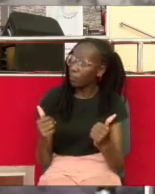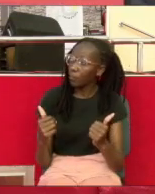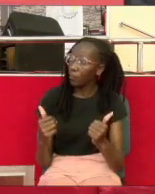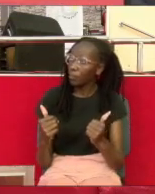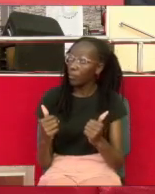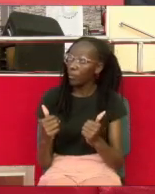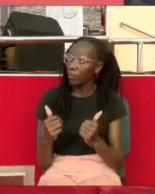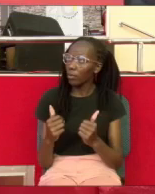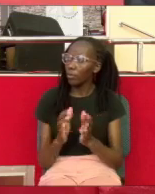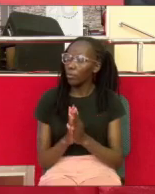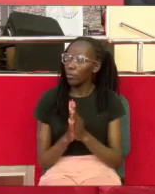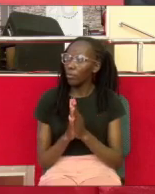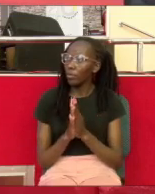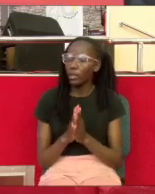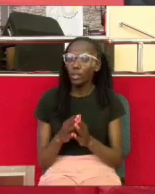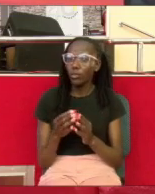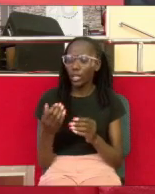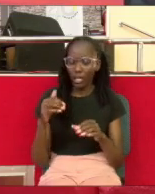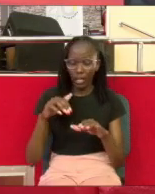for our eternal gain